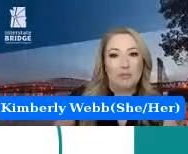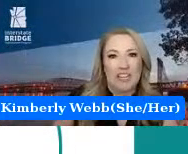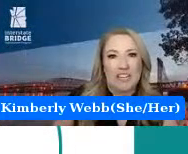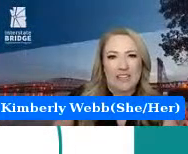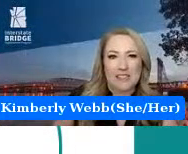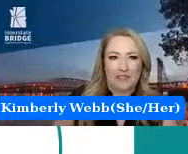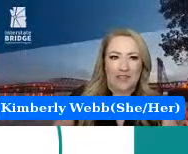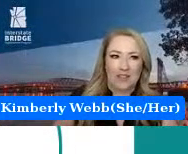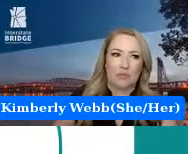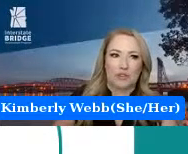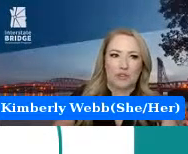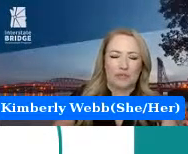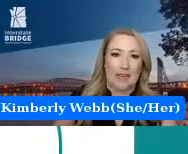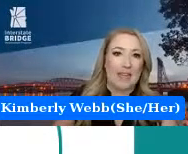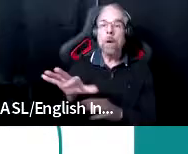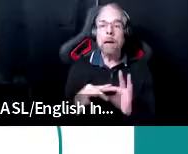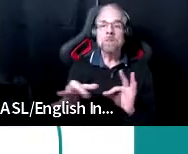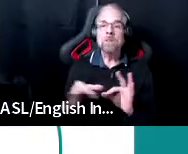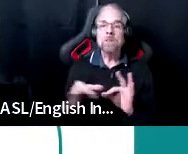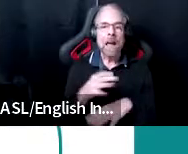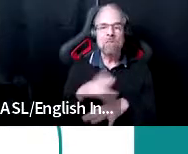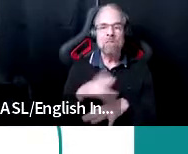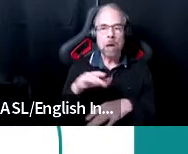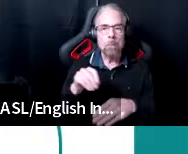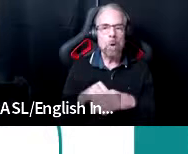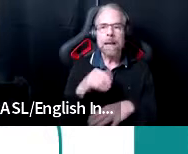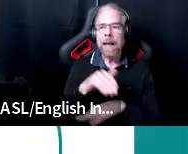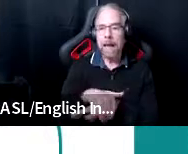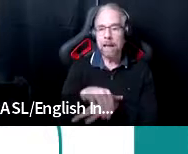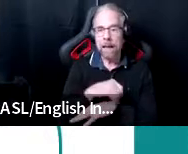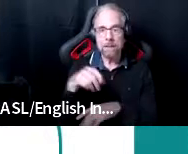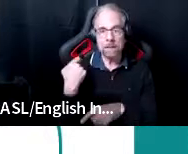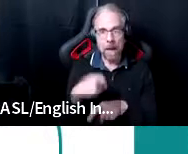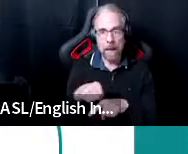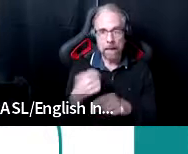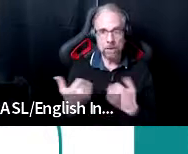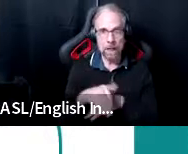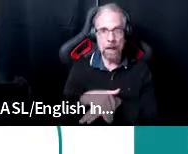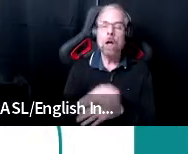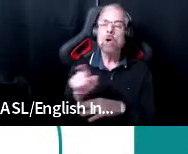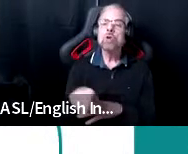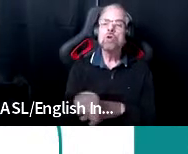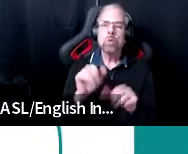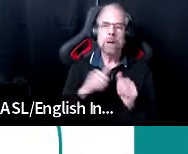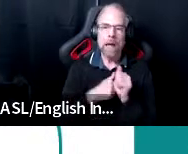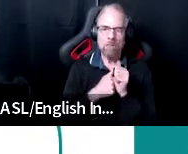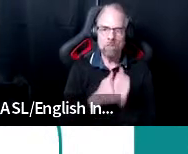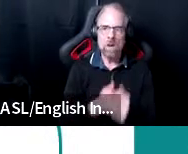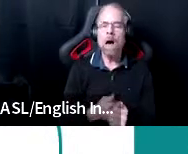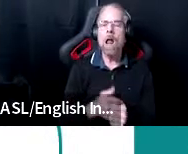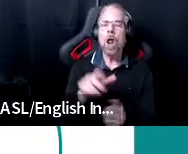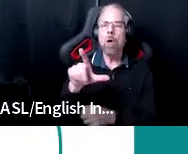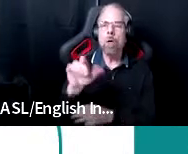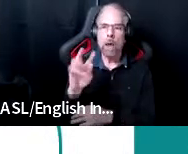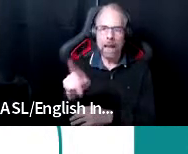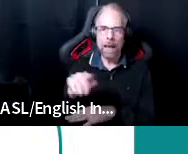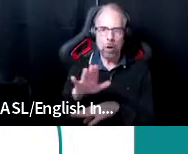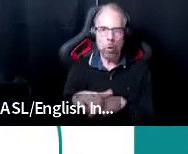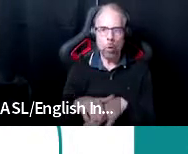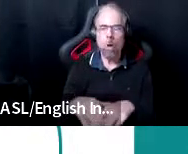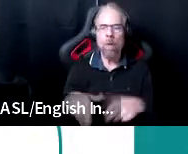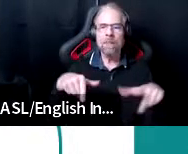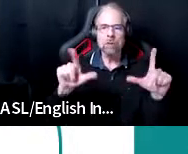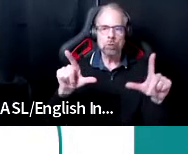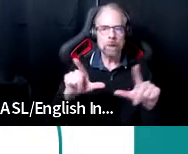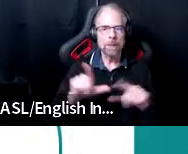Closed captioning is available in English and Spanish tonight. You can follow the link on the screen and follow the